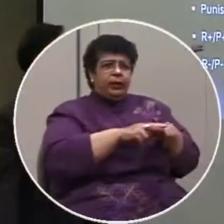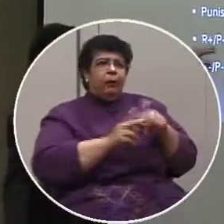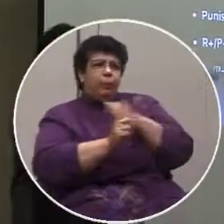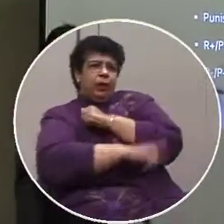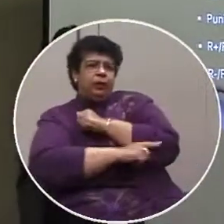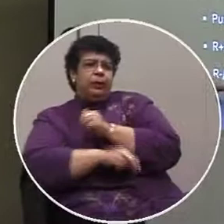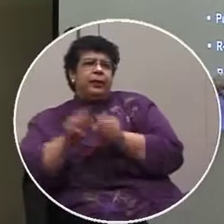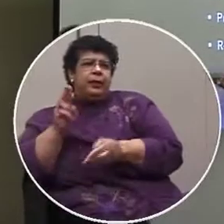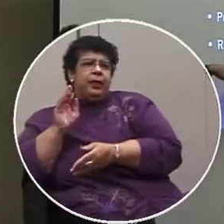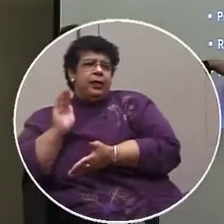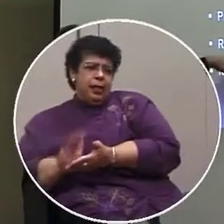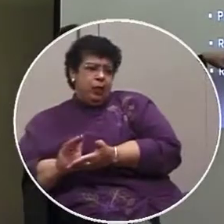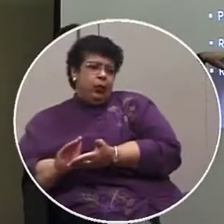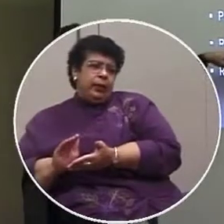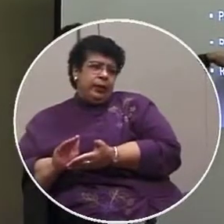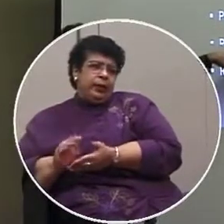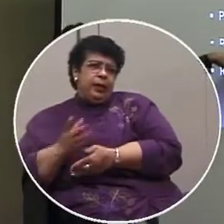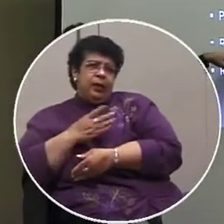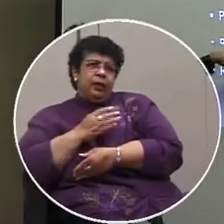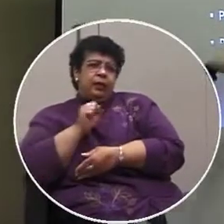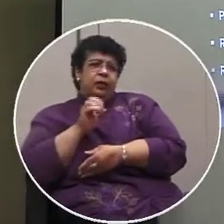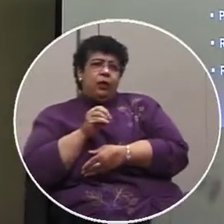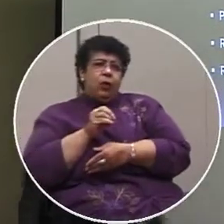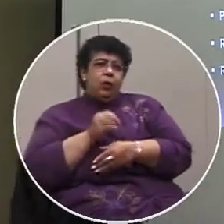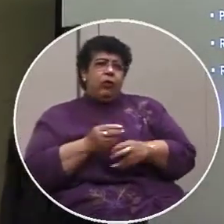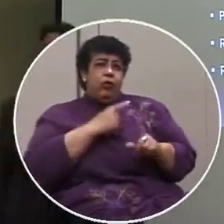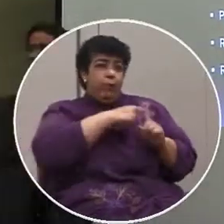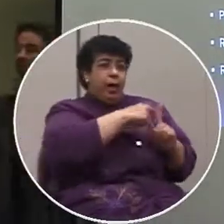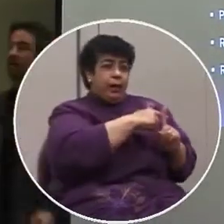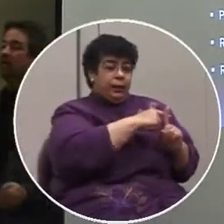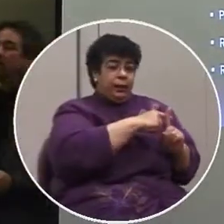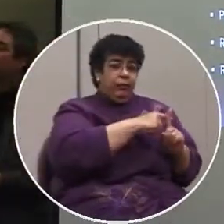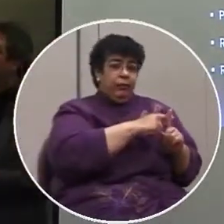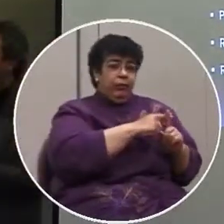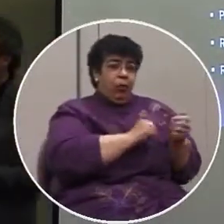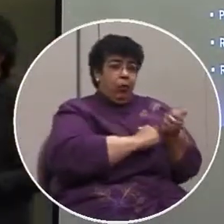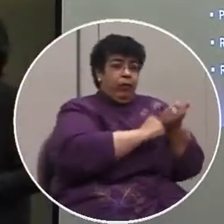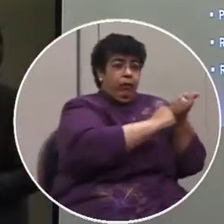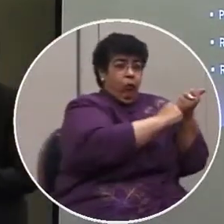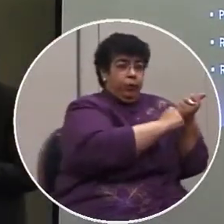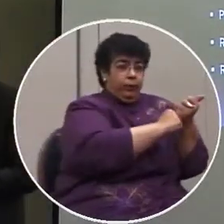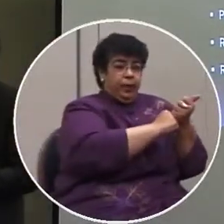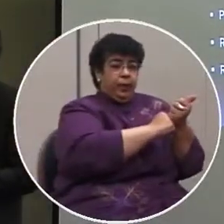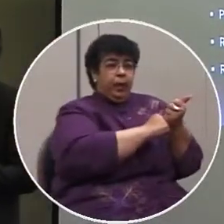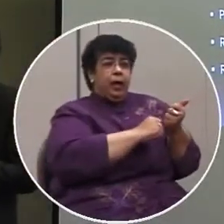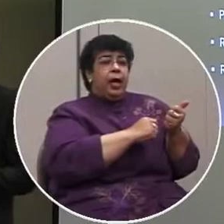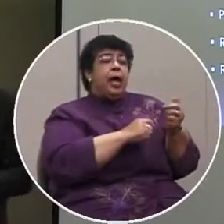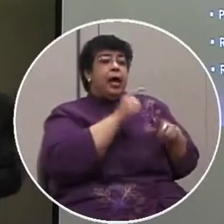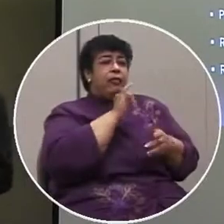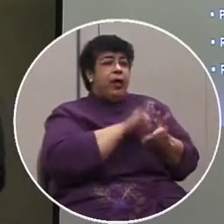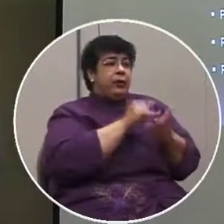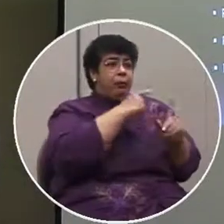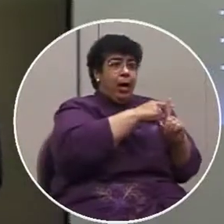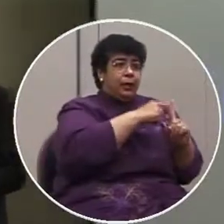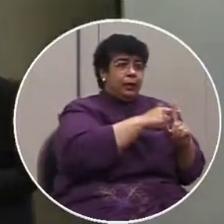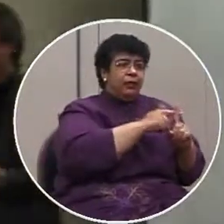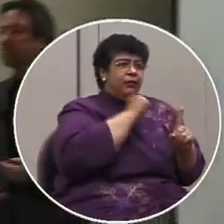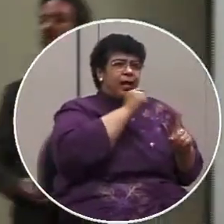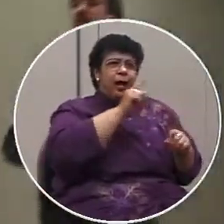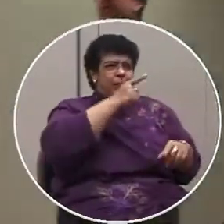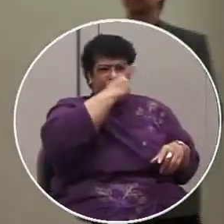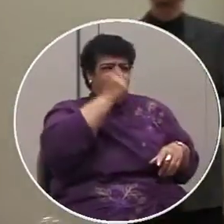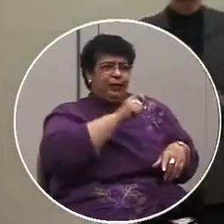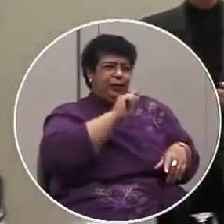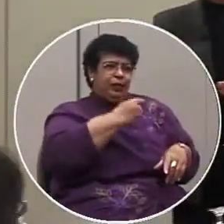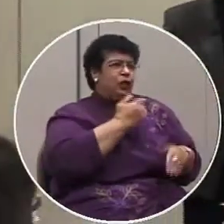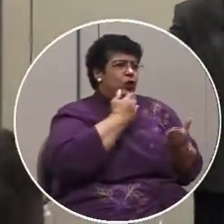The positive and negative, positive reinforcement, positive punishment, are positive by definition, not because it's good. It's just